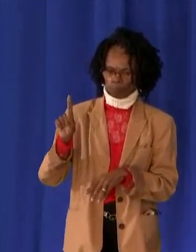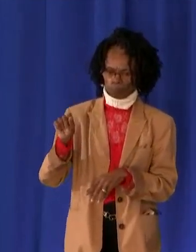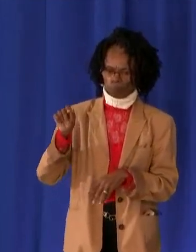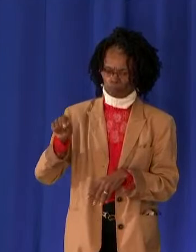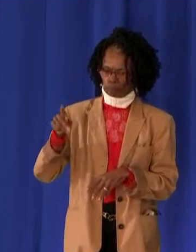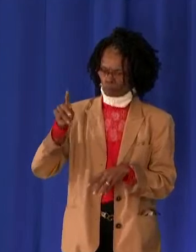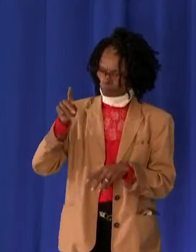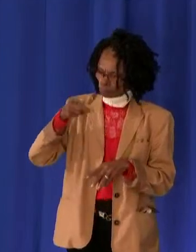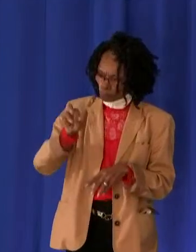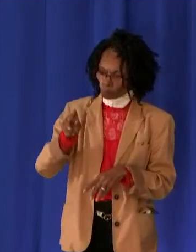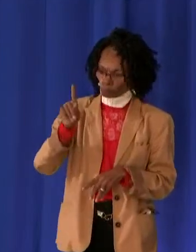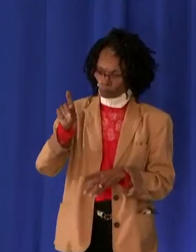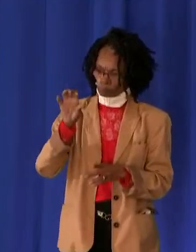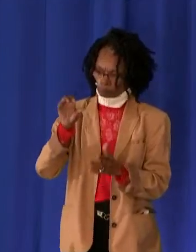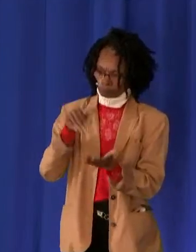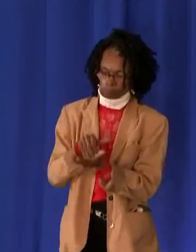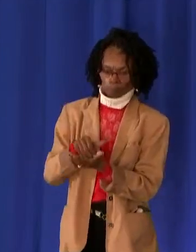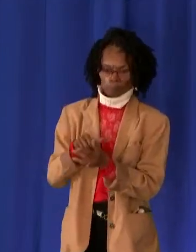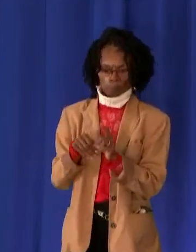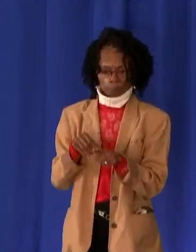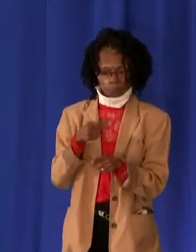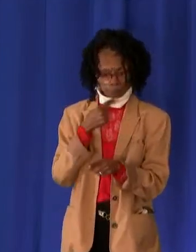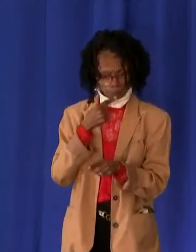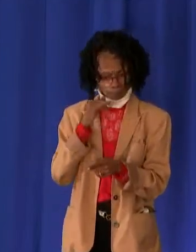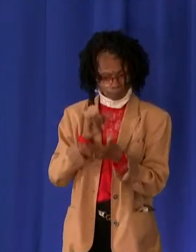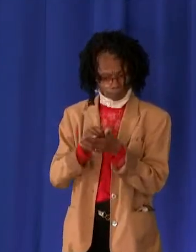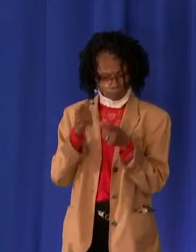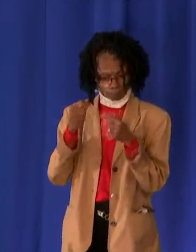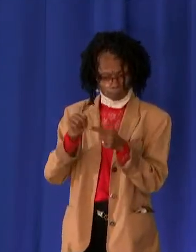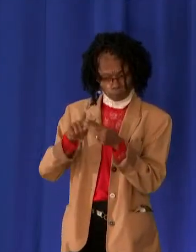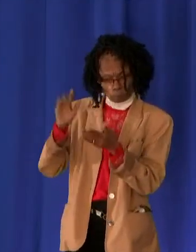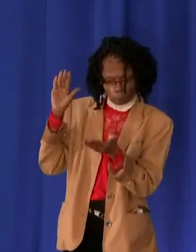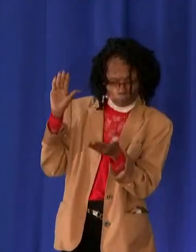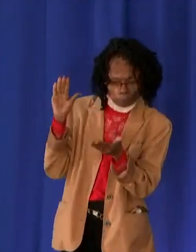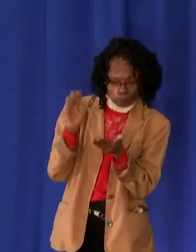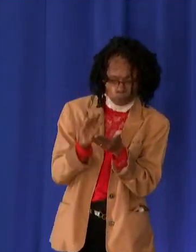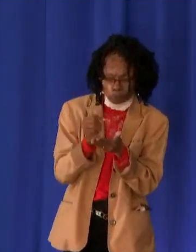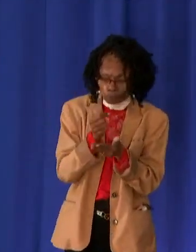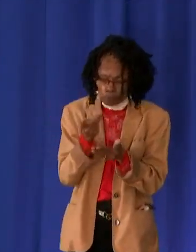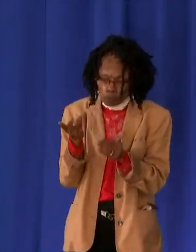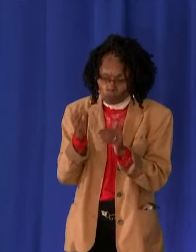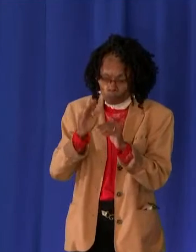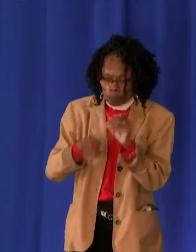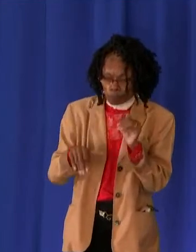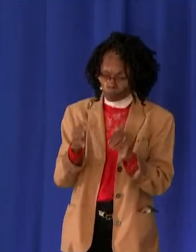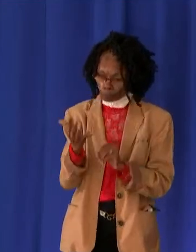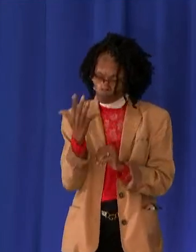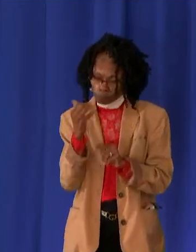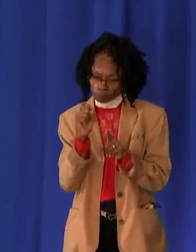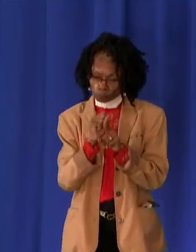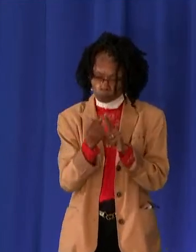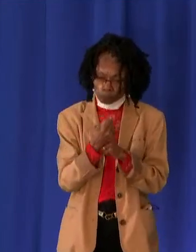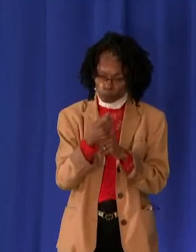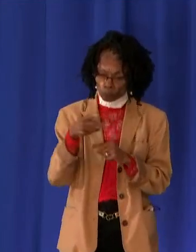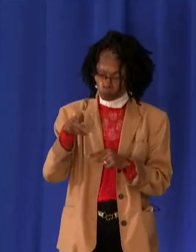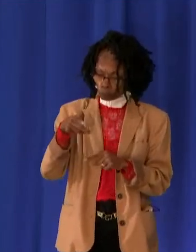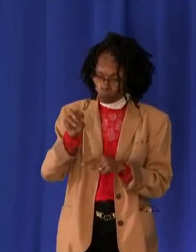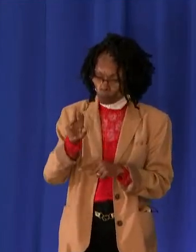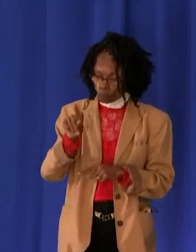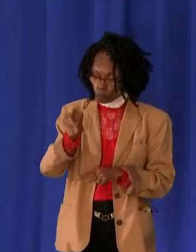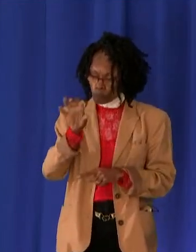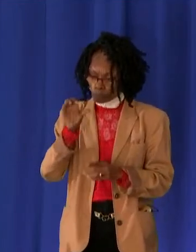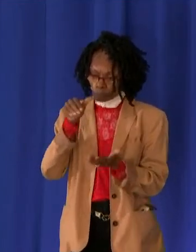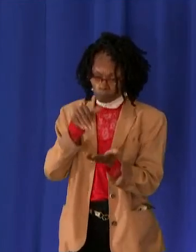presentation that day, and said that the goal was to get to minimal community spread, which was fewer than 5 cases per 100,000 to